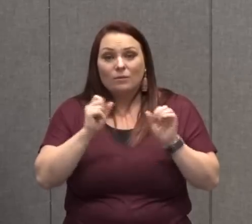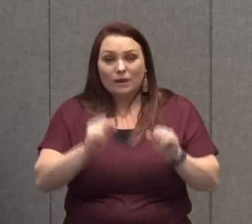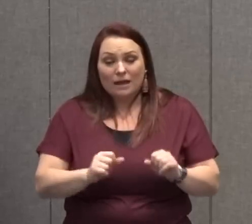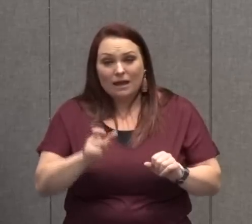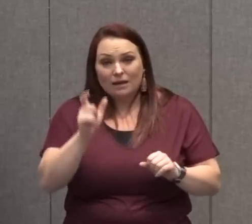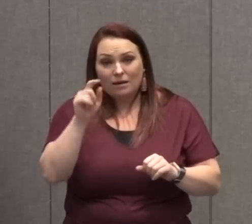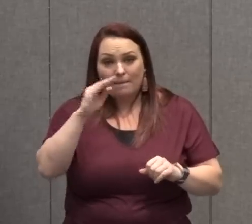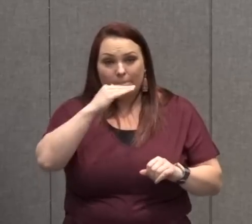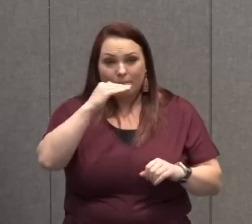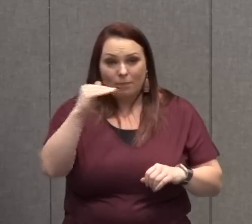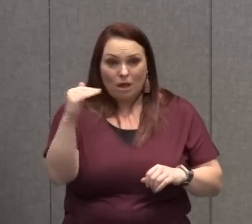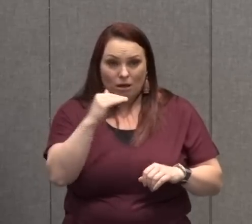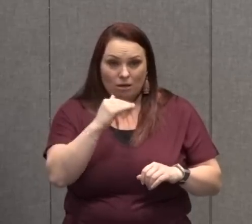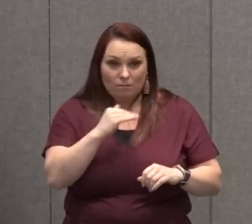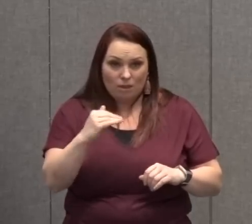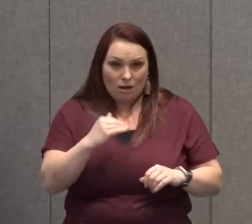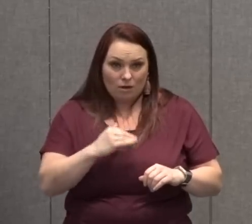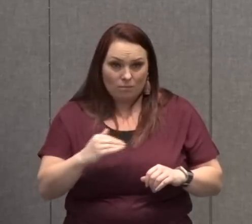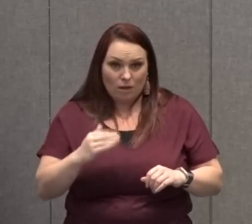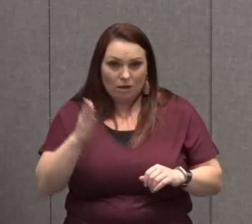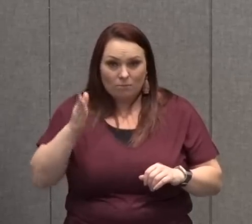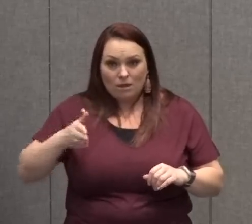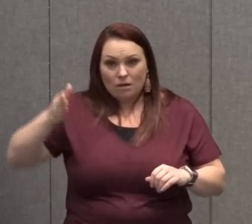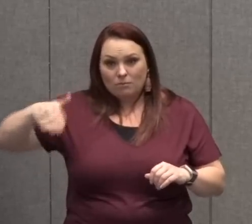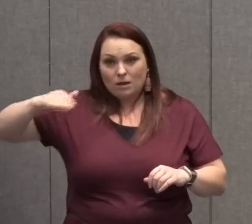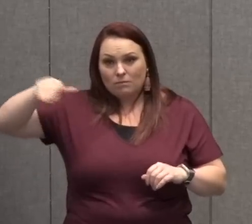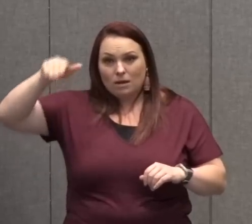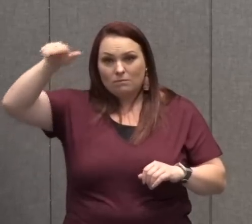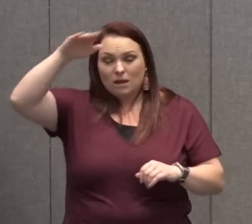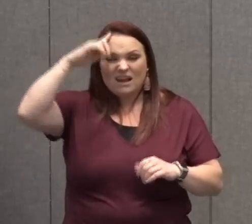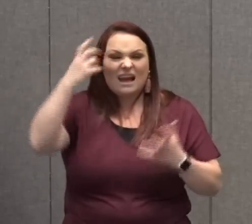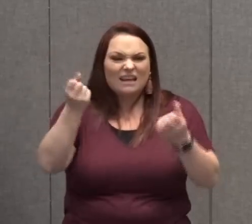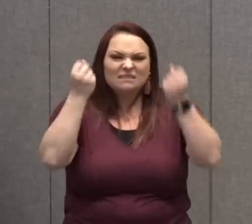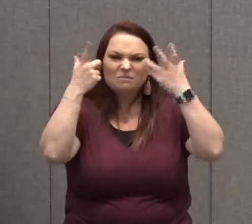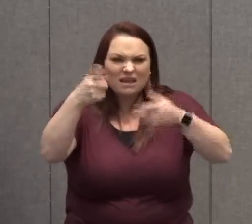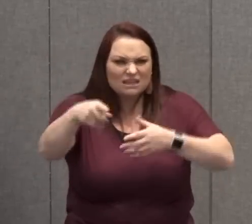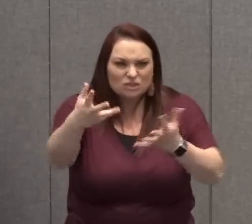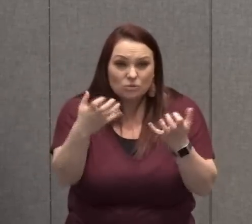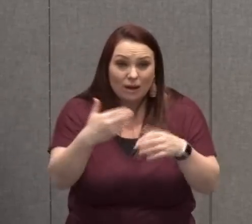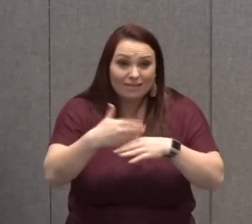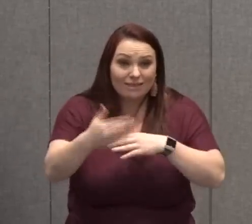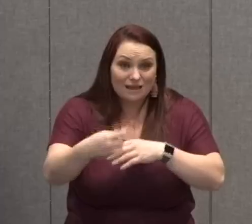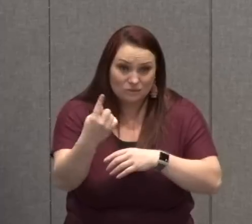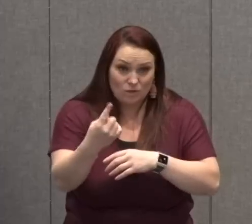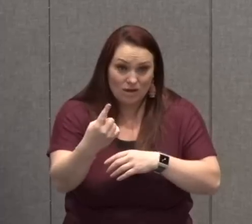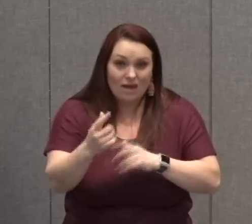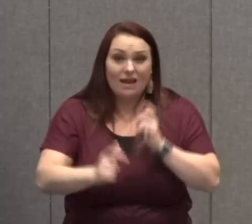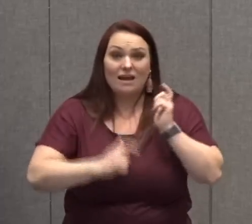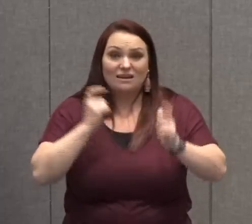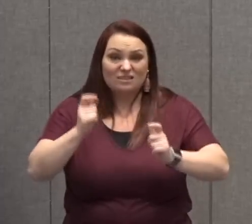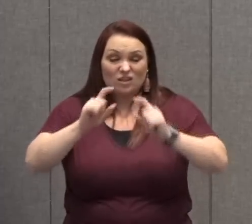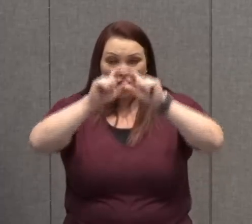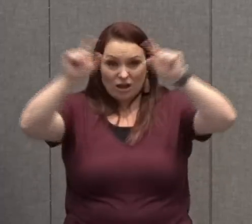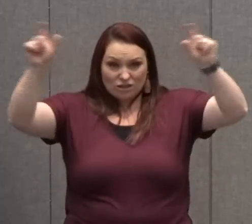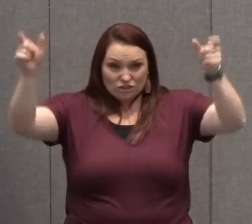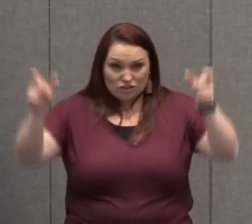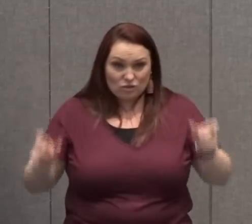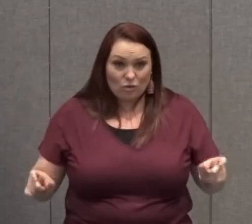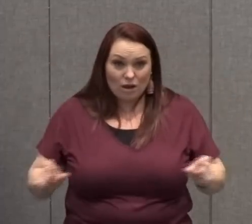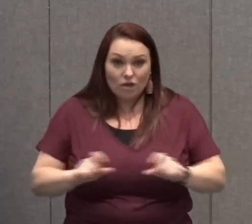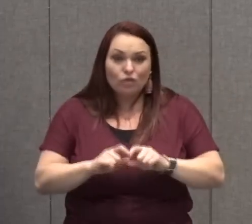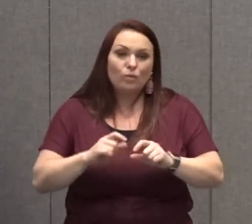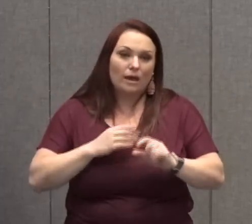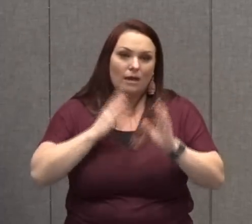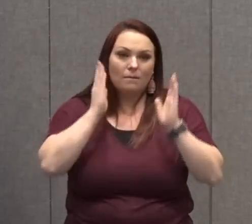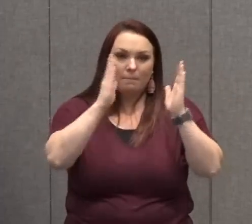block off as many as you want in the next square and in the larger square you can block off